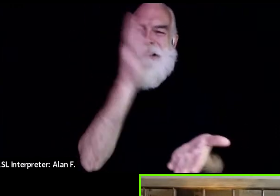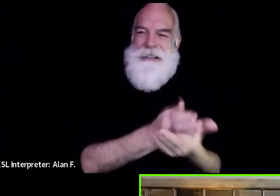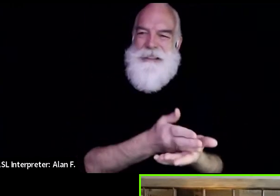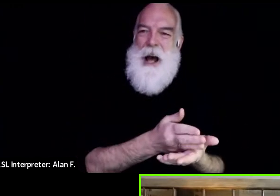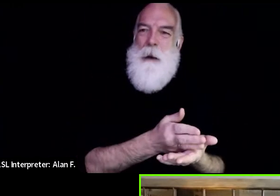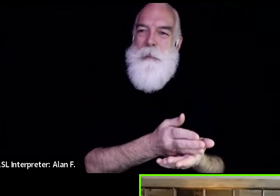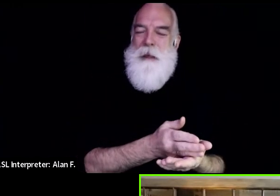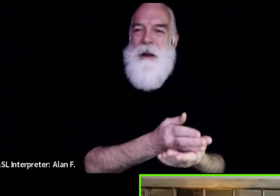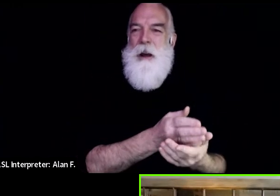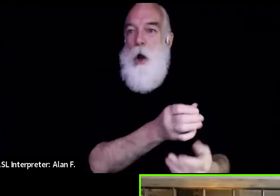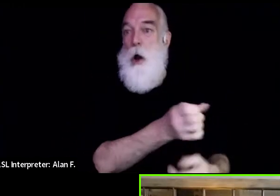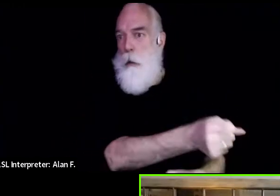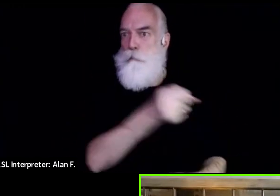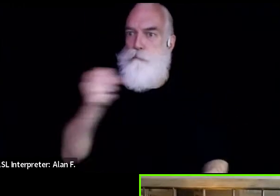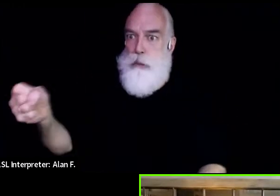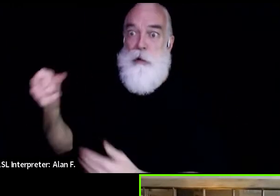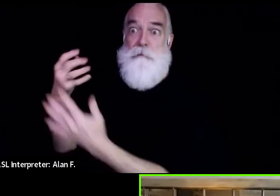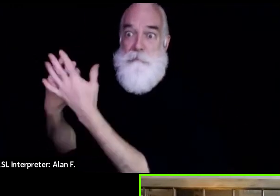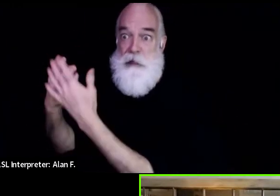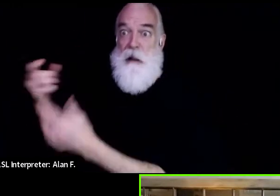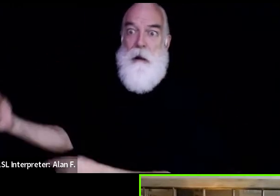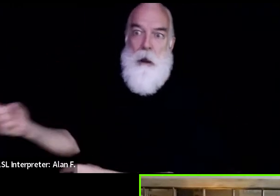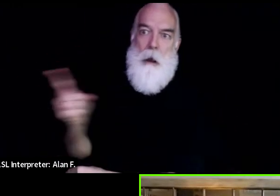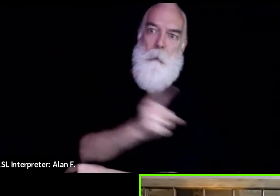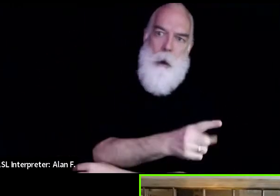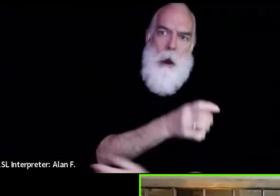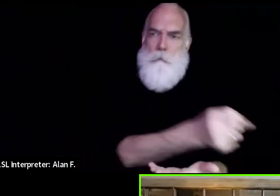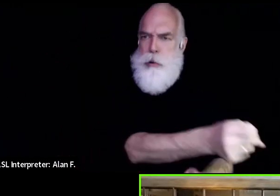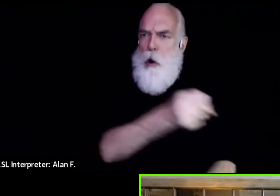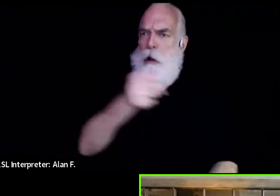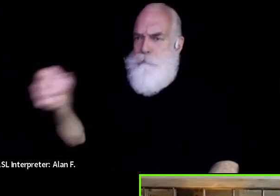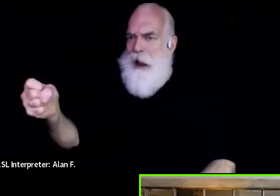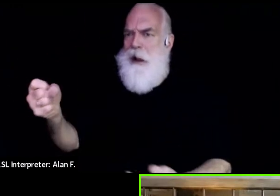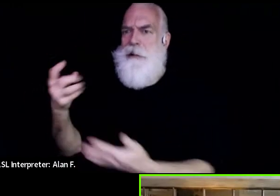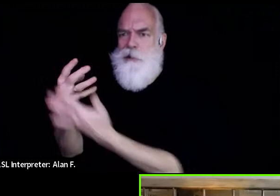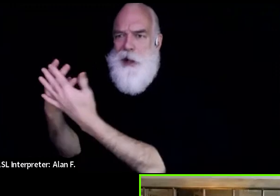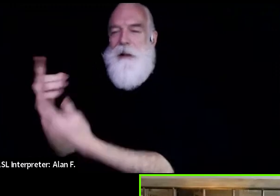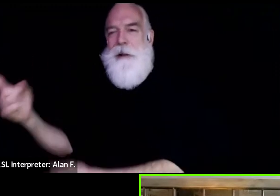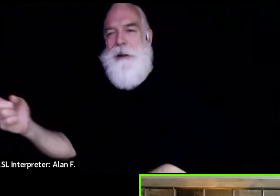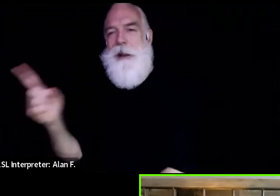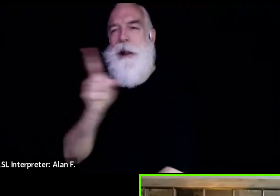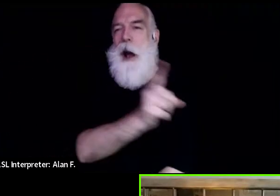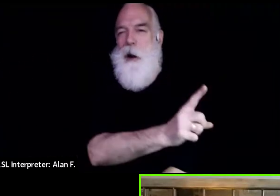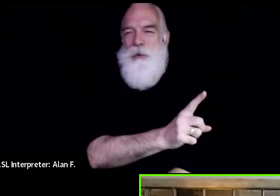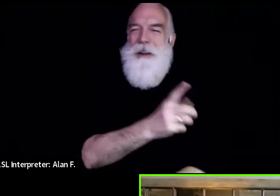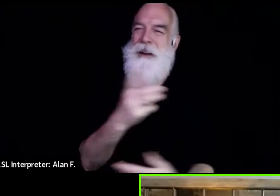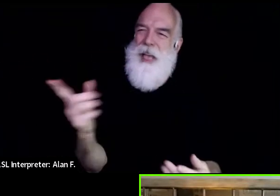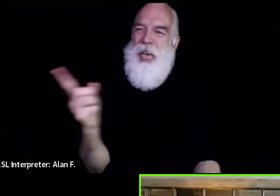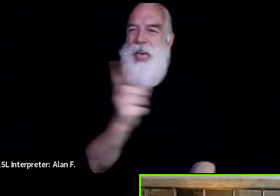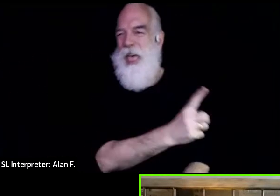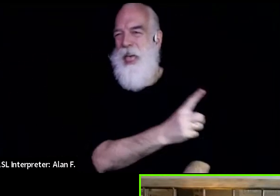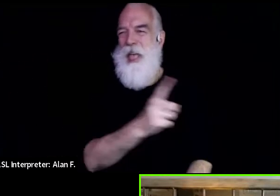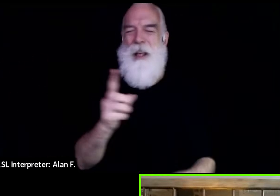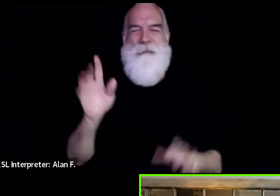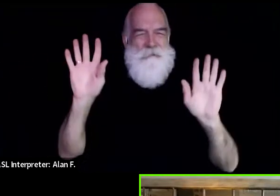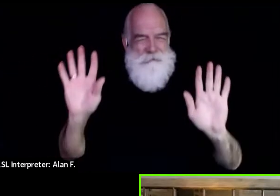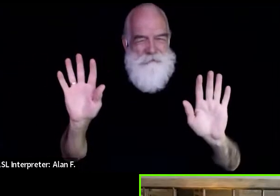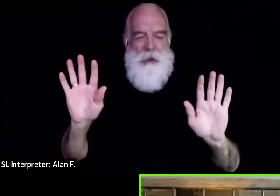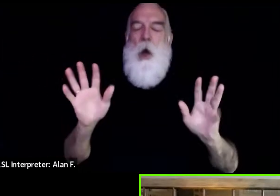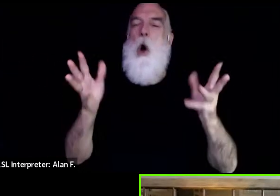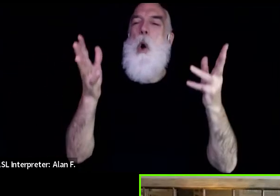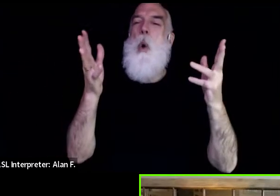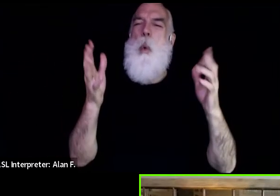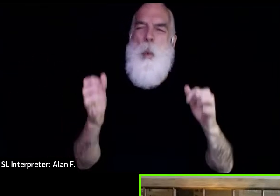to proceed along that path, that inevitably it would impact the number of prisoners